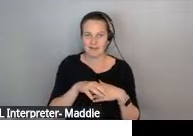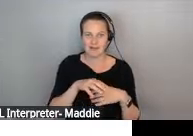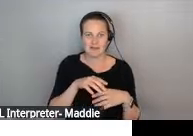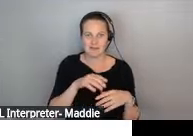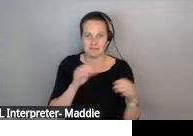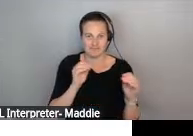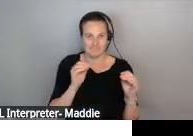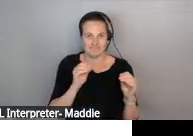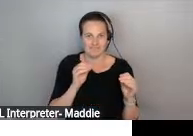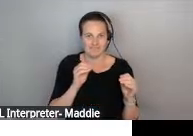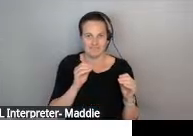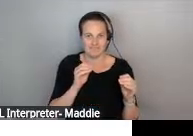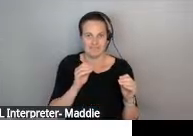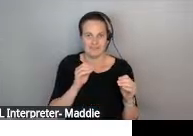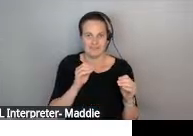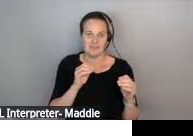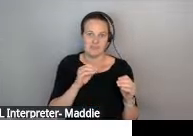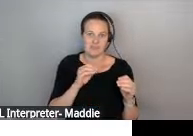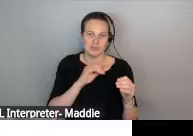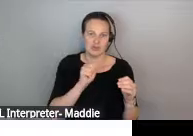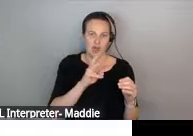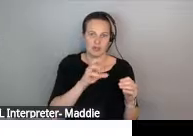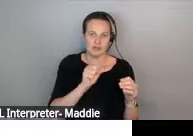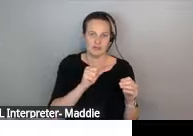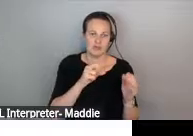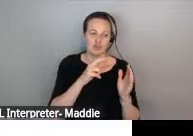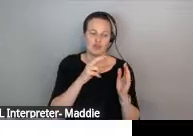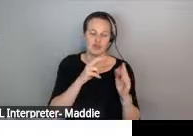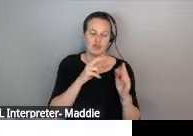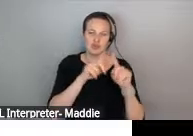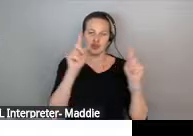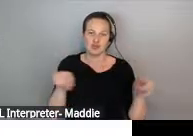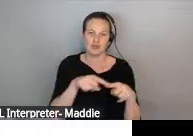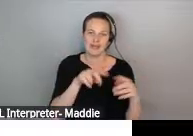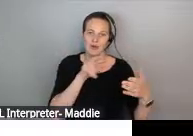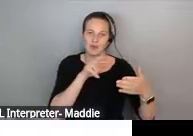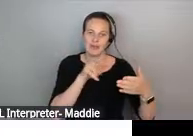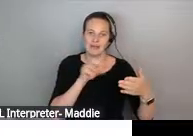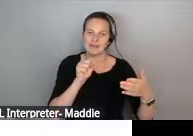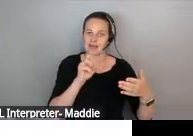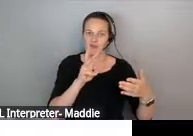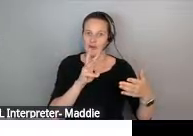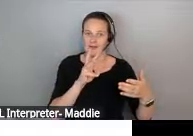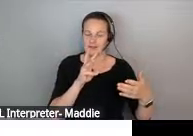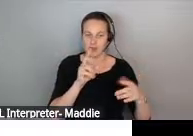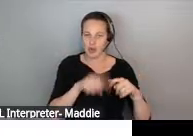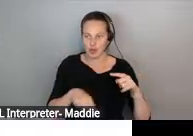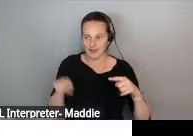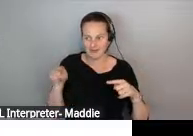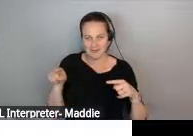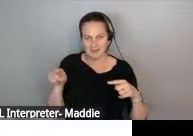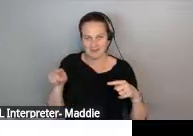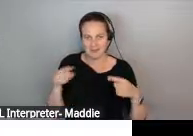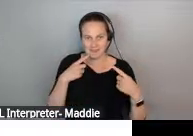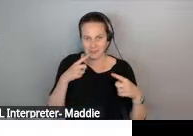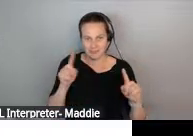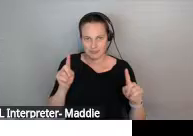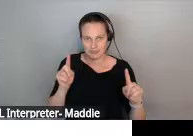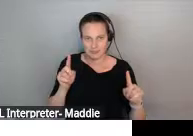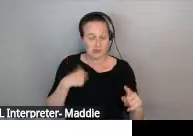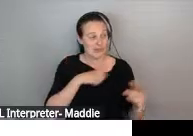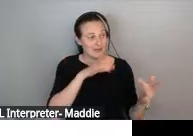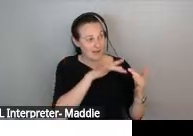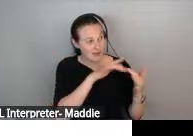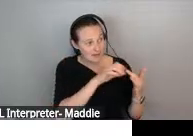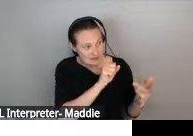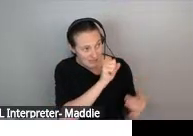It is a screen reading software. So in turn, we had to reach out to the company that makes the software. We had to reach out to the program.